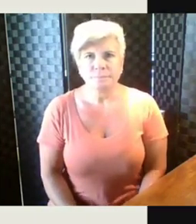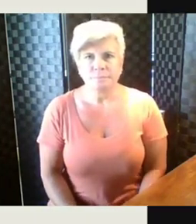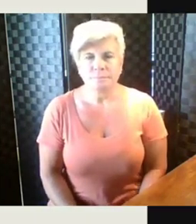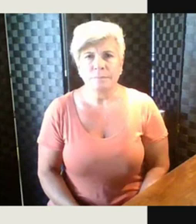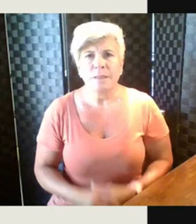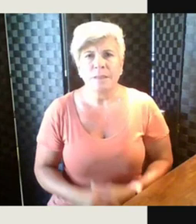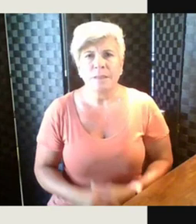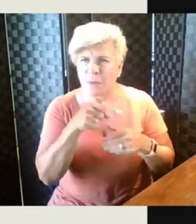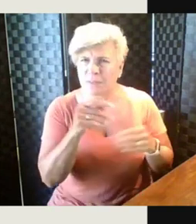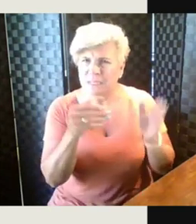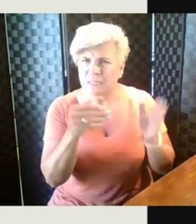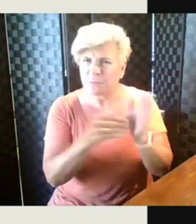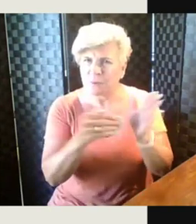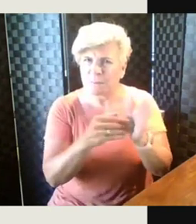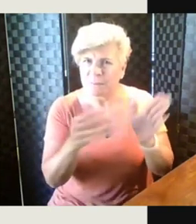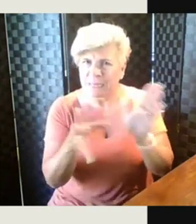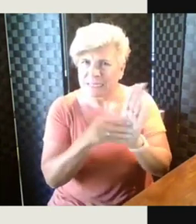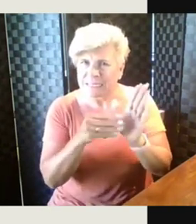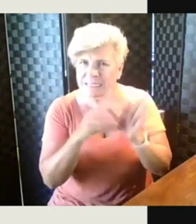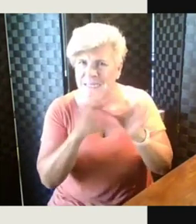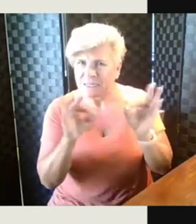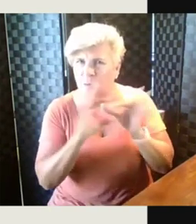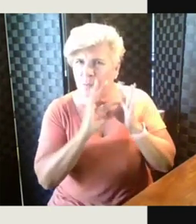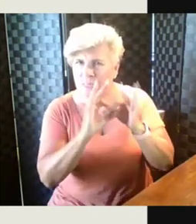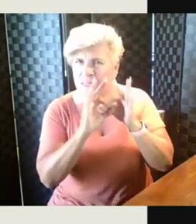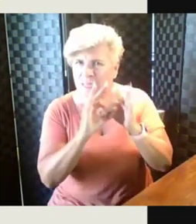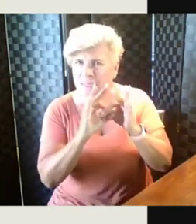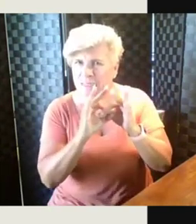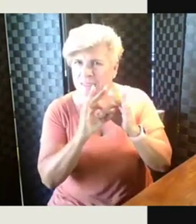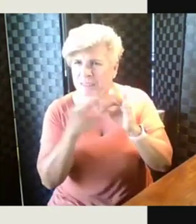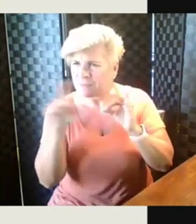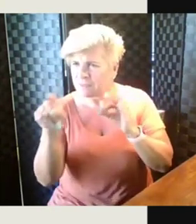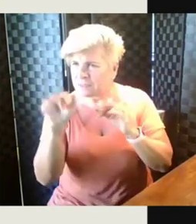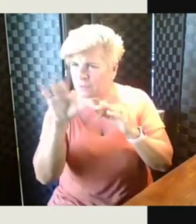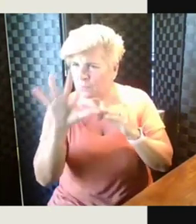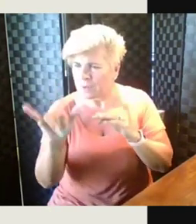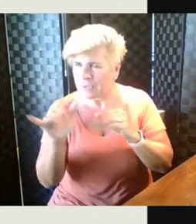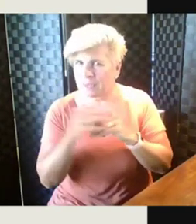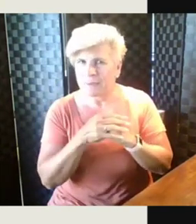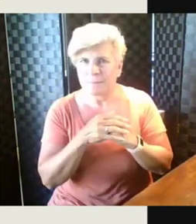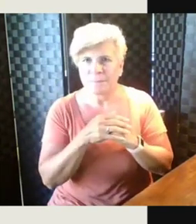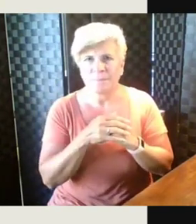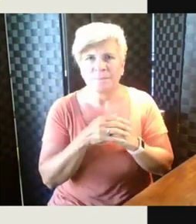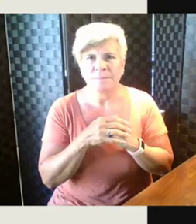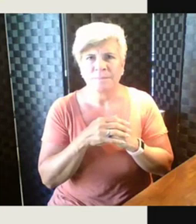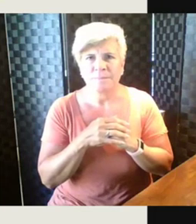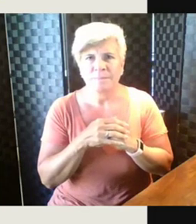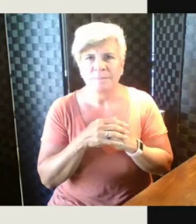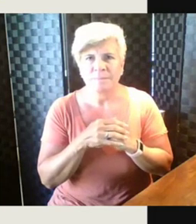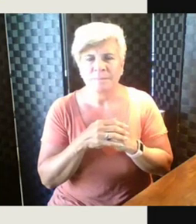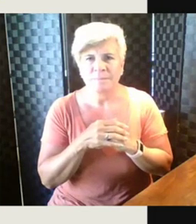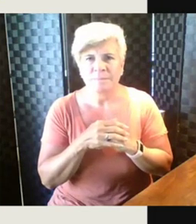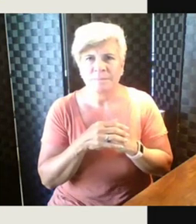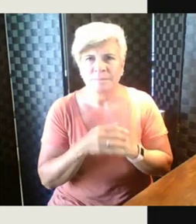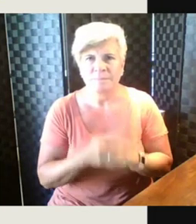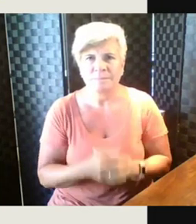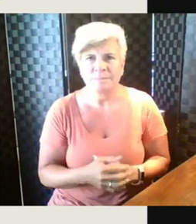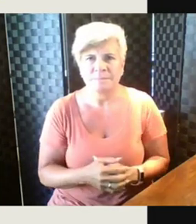How are these repeated addition sentences related to this array?